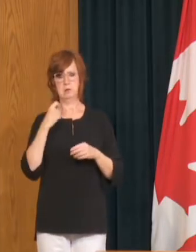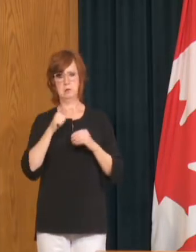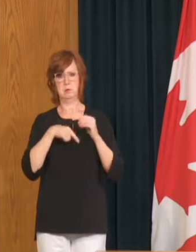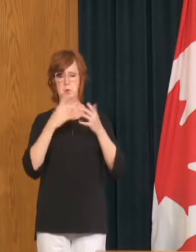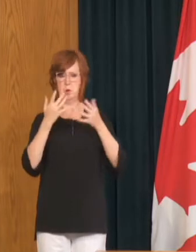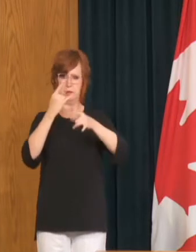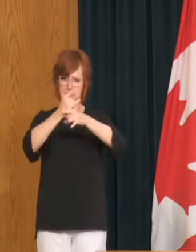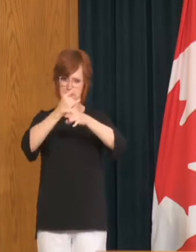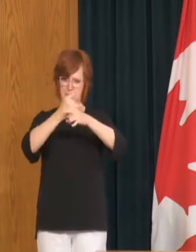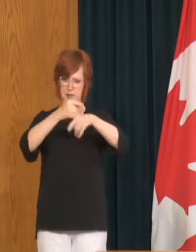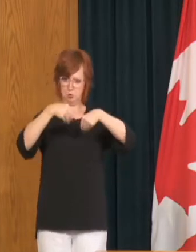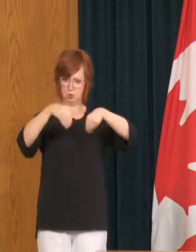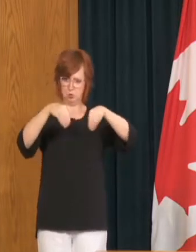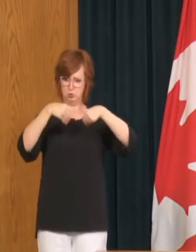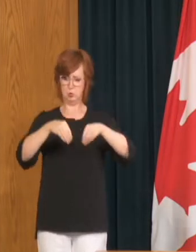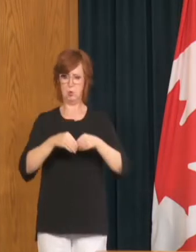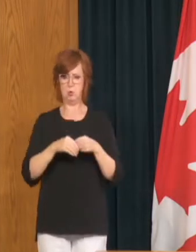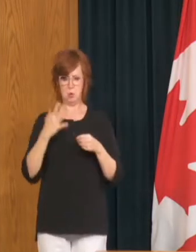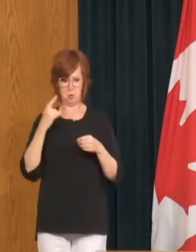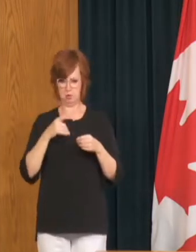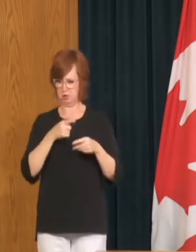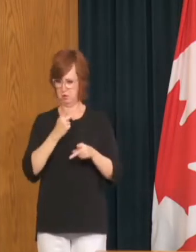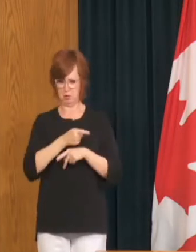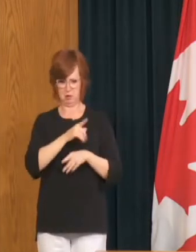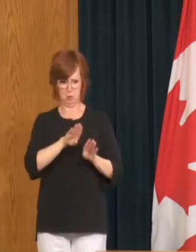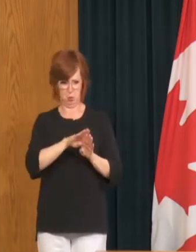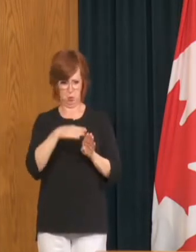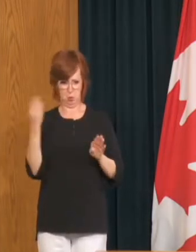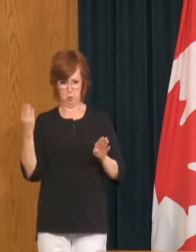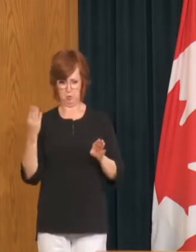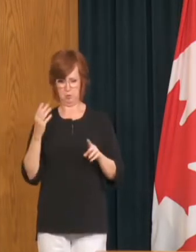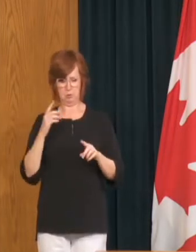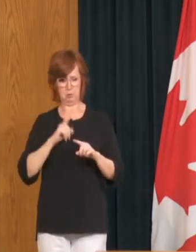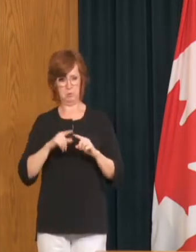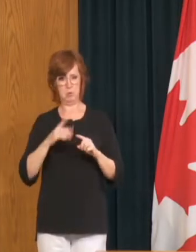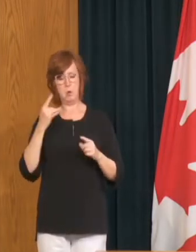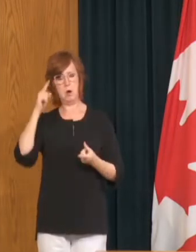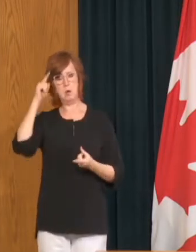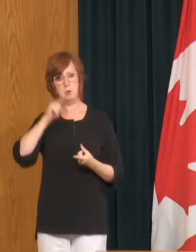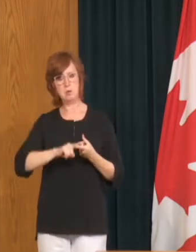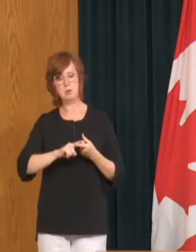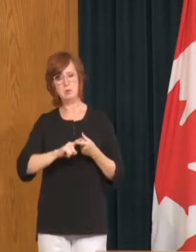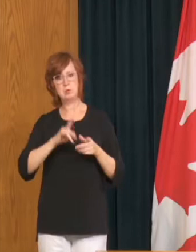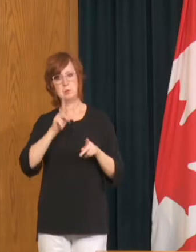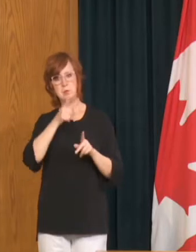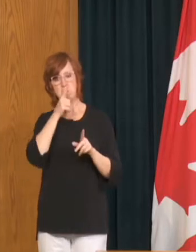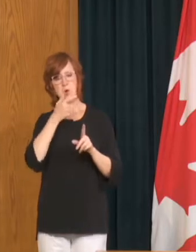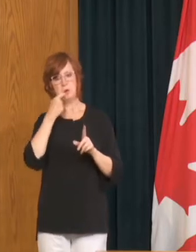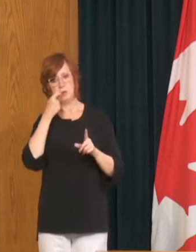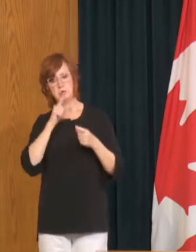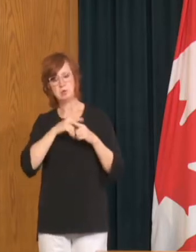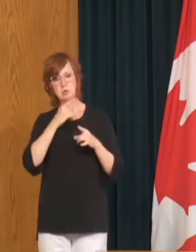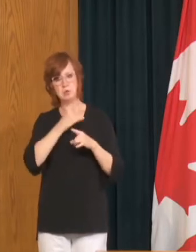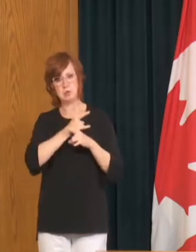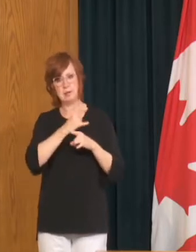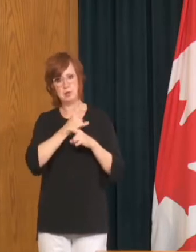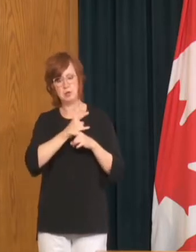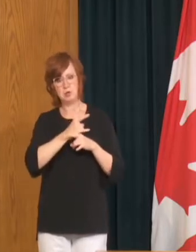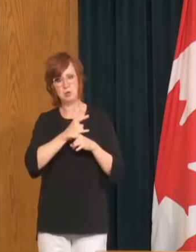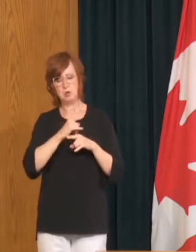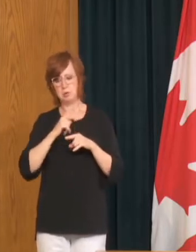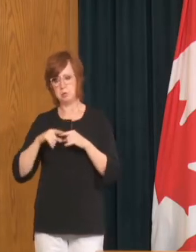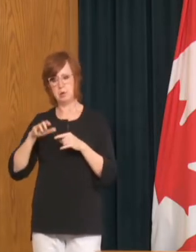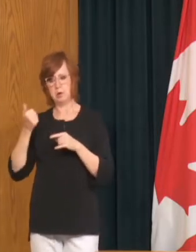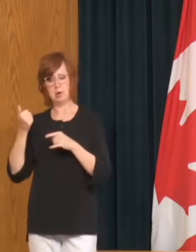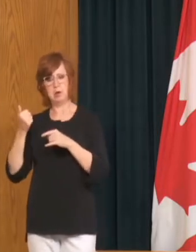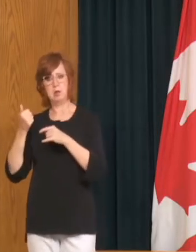to help people who are addicted to alcohol when other addiction support services were shut down or limited during the pandemic. Can you